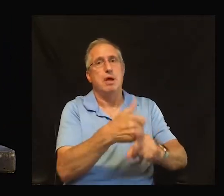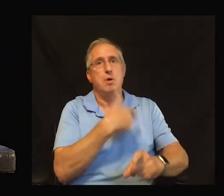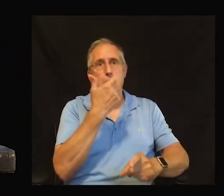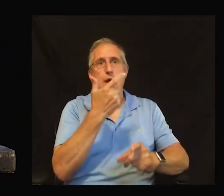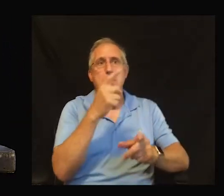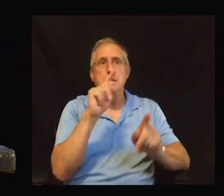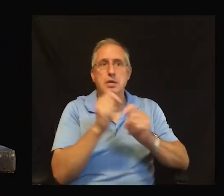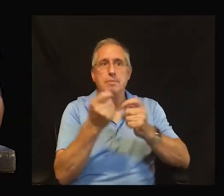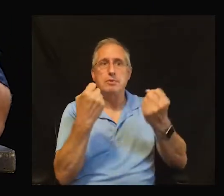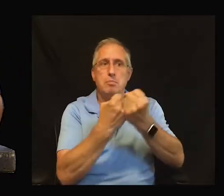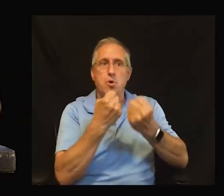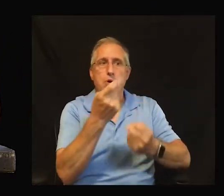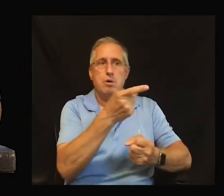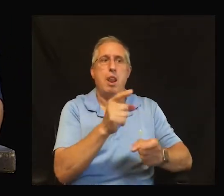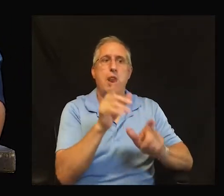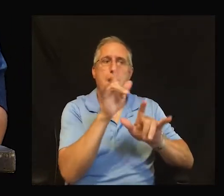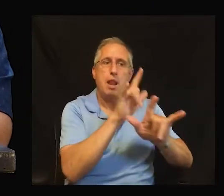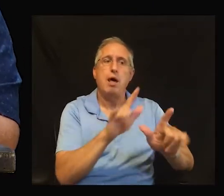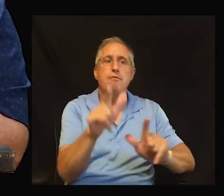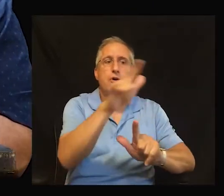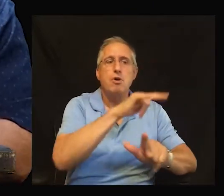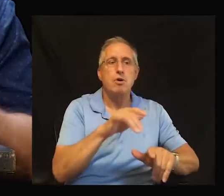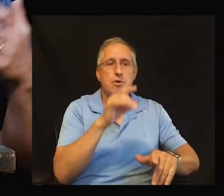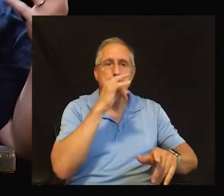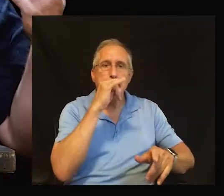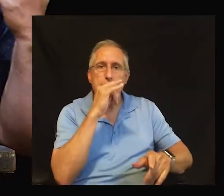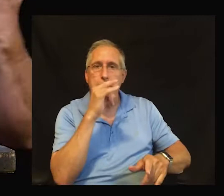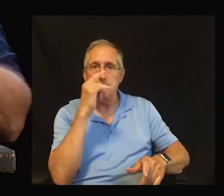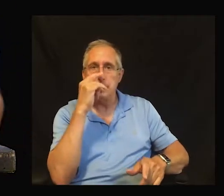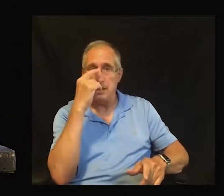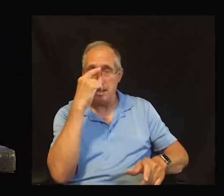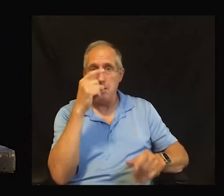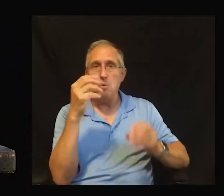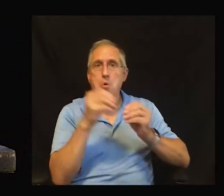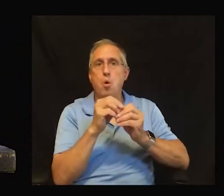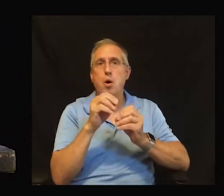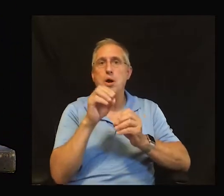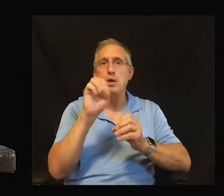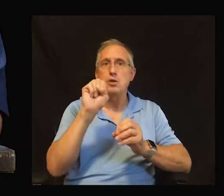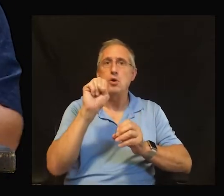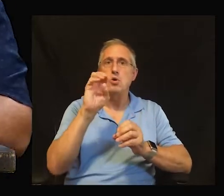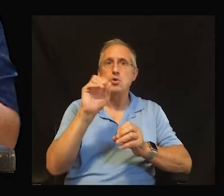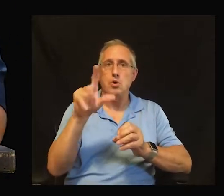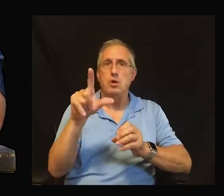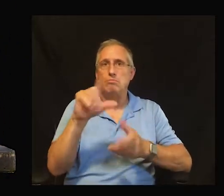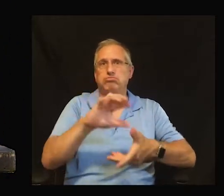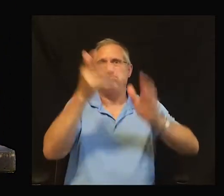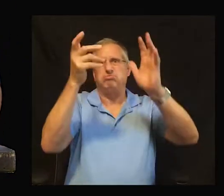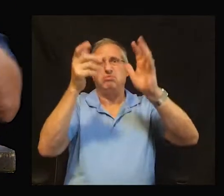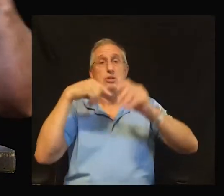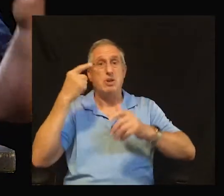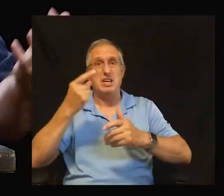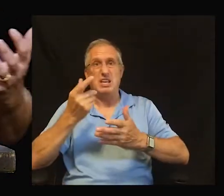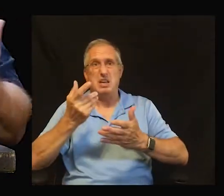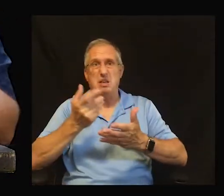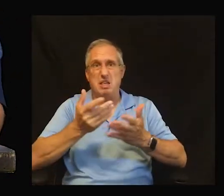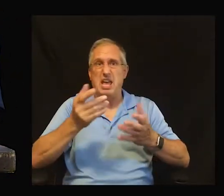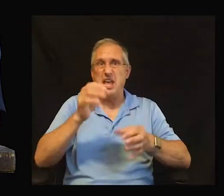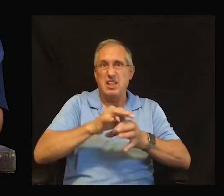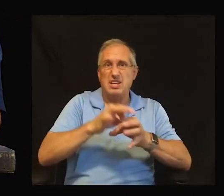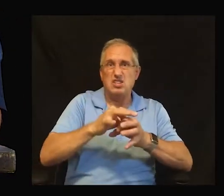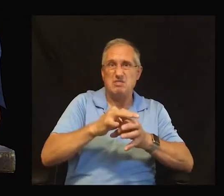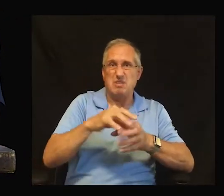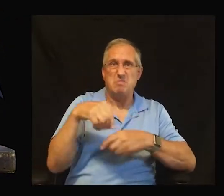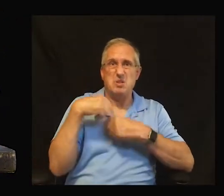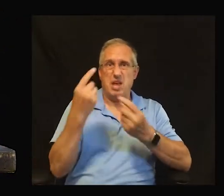team rally around her and love her and her kids. And then more social unrest on TV. And then probably the craziest election